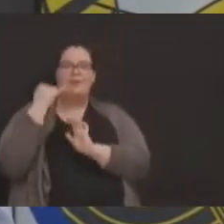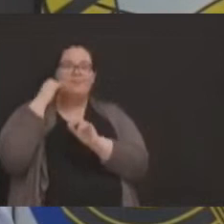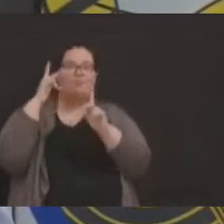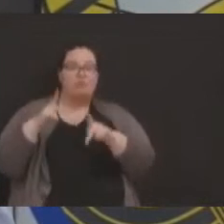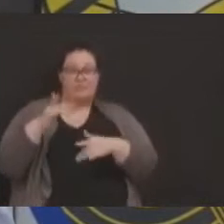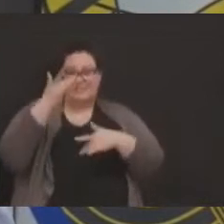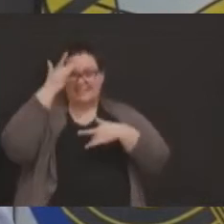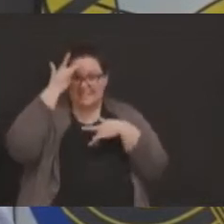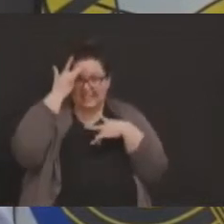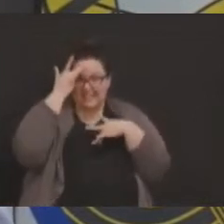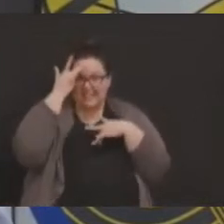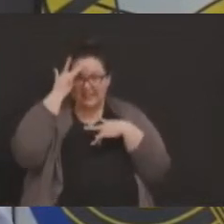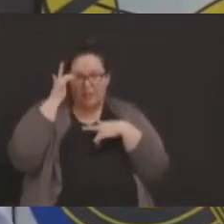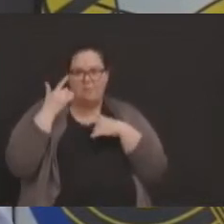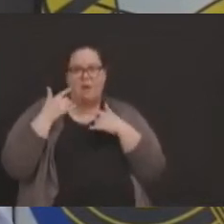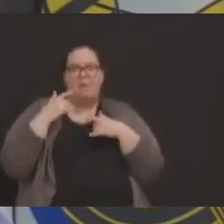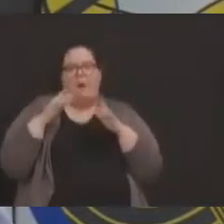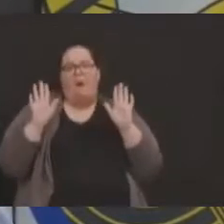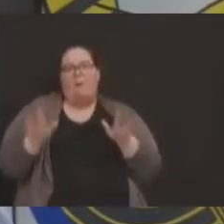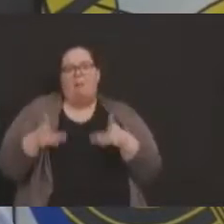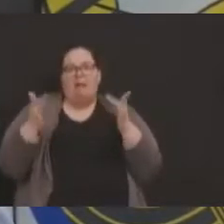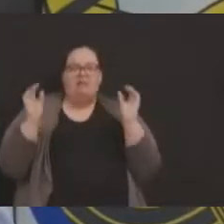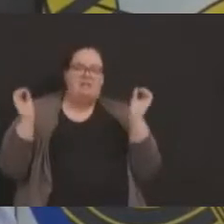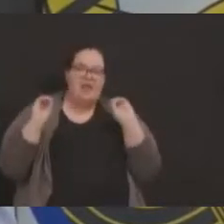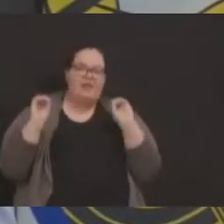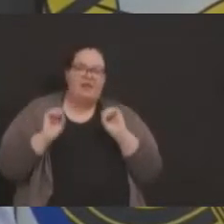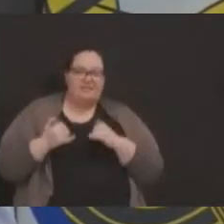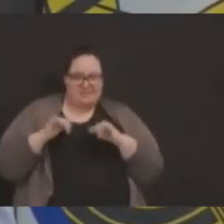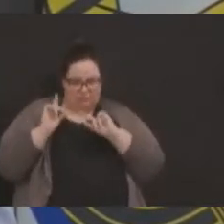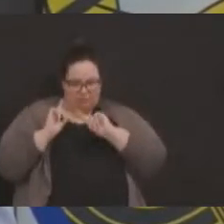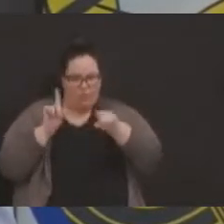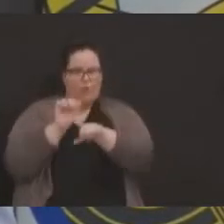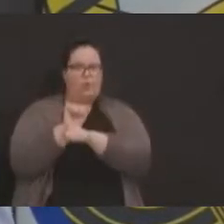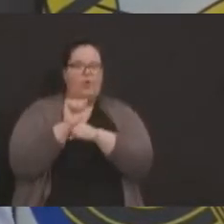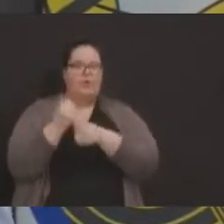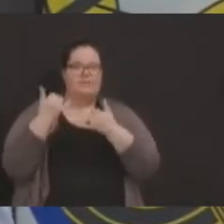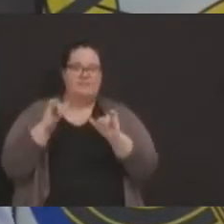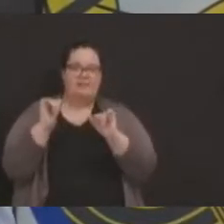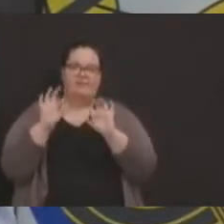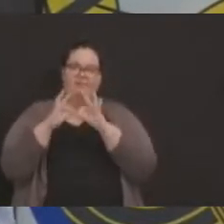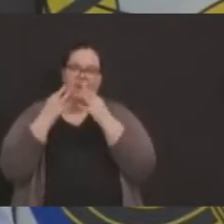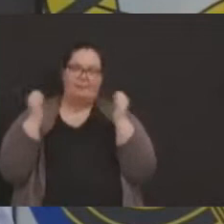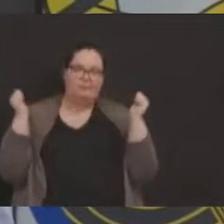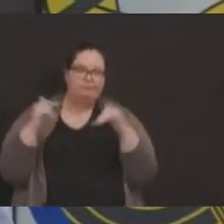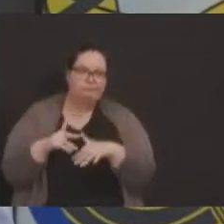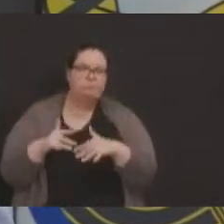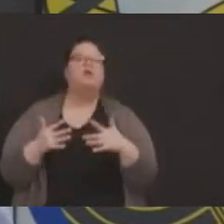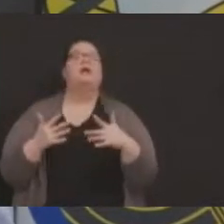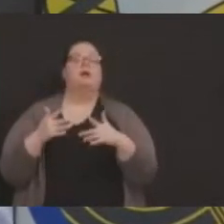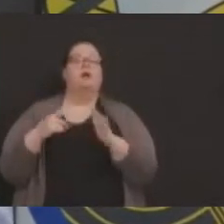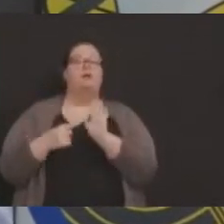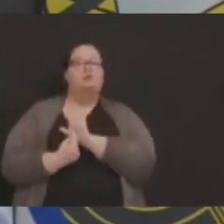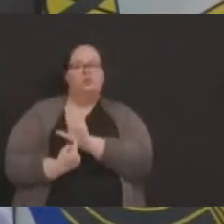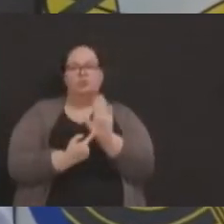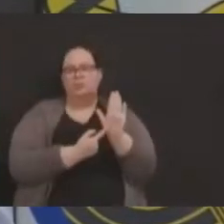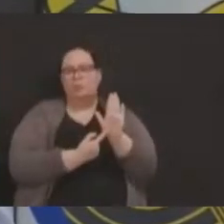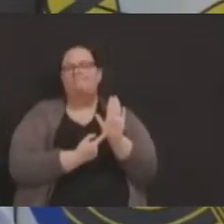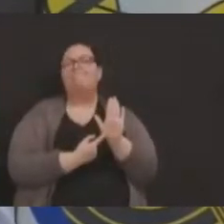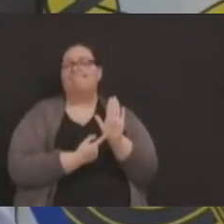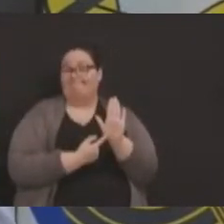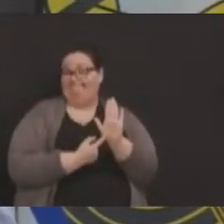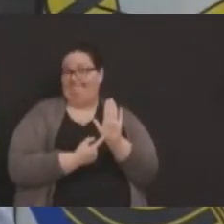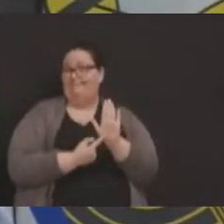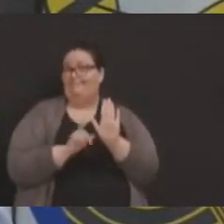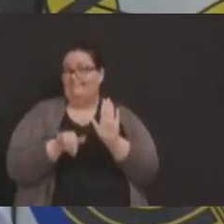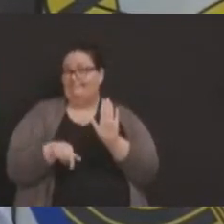change their behaviors to address the risks that we're identifying here. So the risks we're identifying are, one, if you're self-isolating as a result of